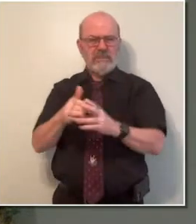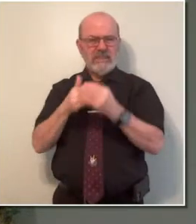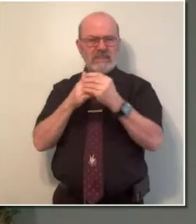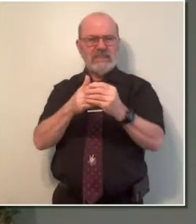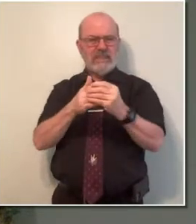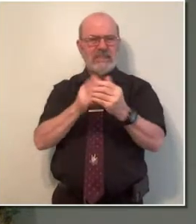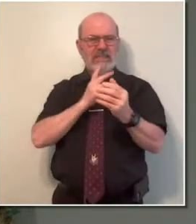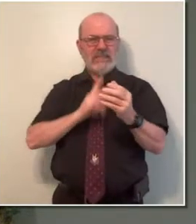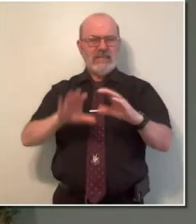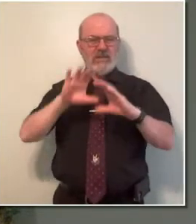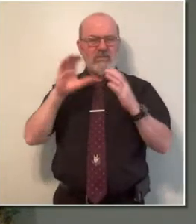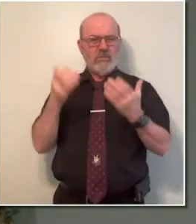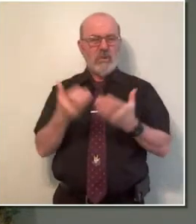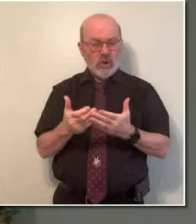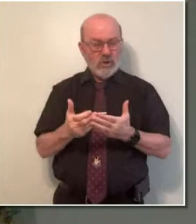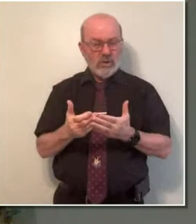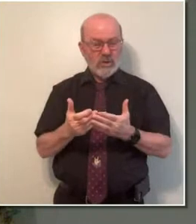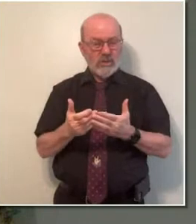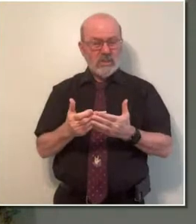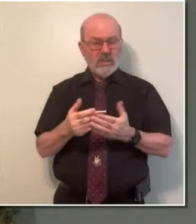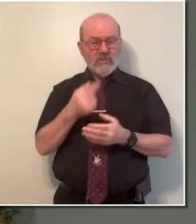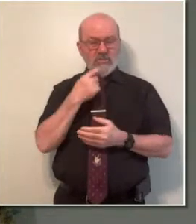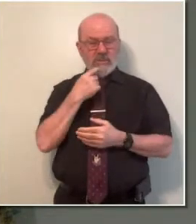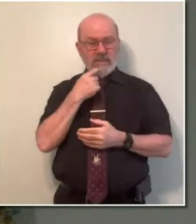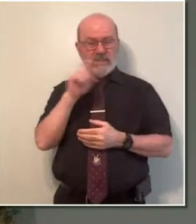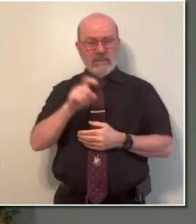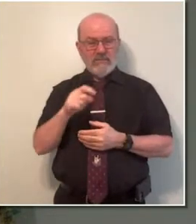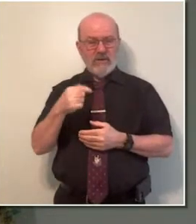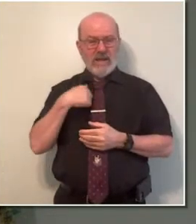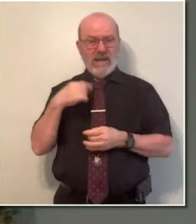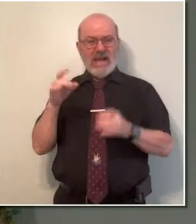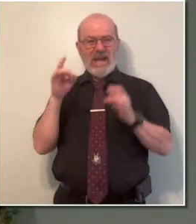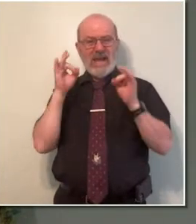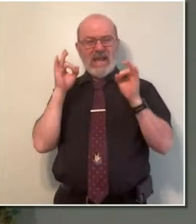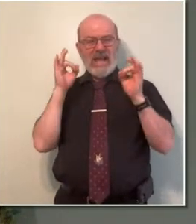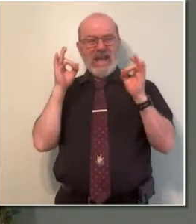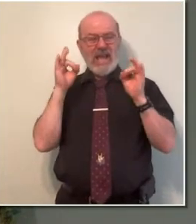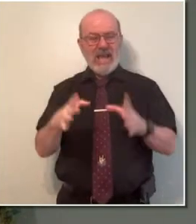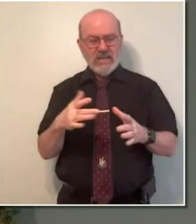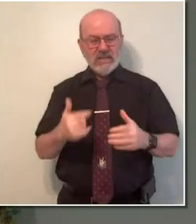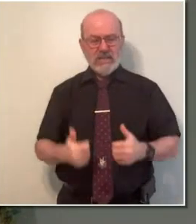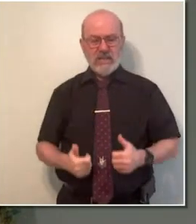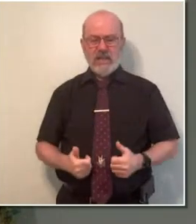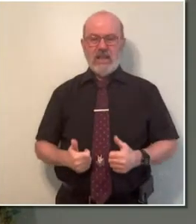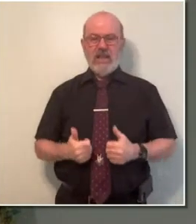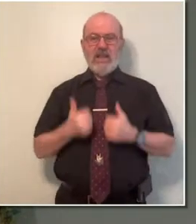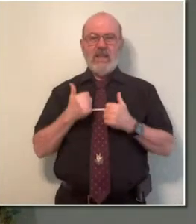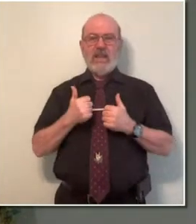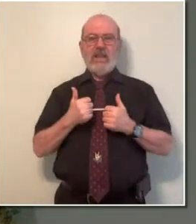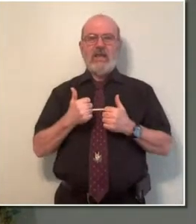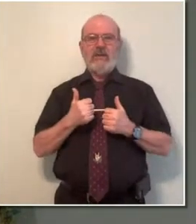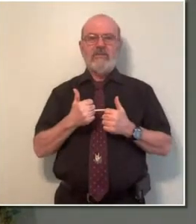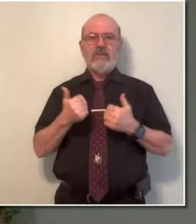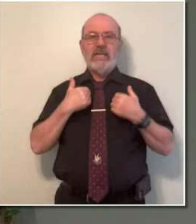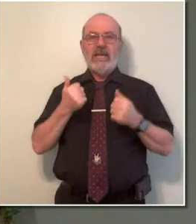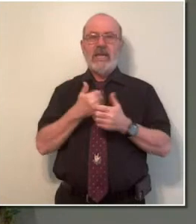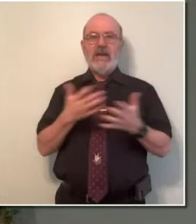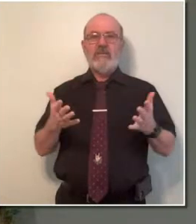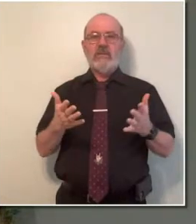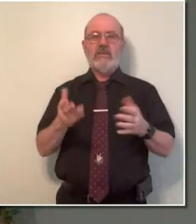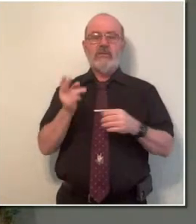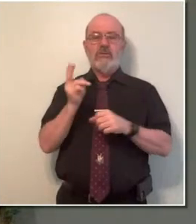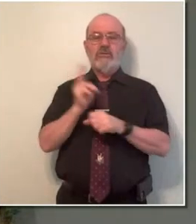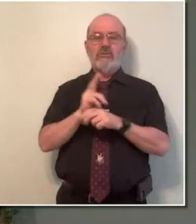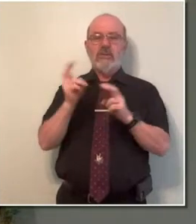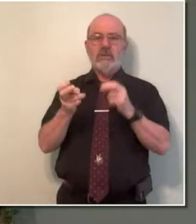time to say, therefore I hated life. The man who had everything used that phrase. Boy,